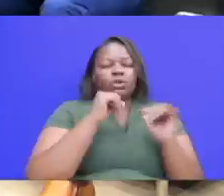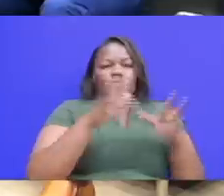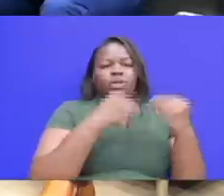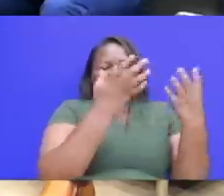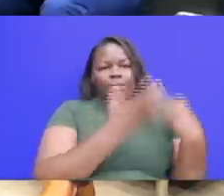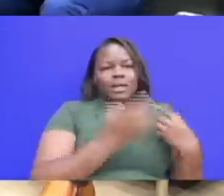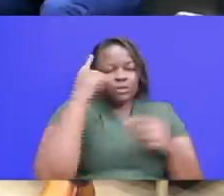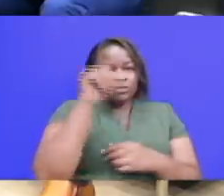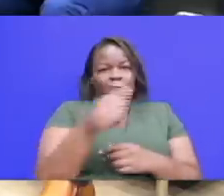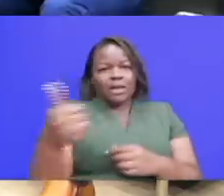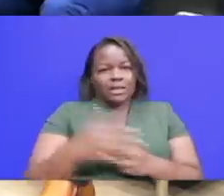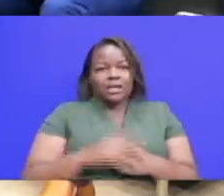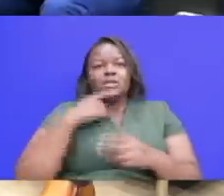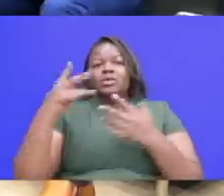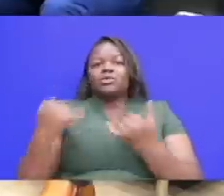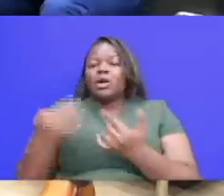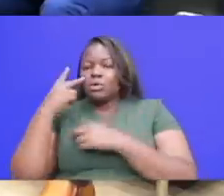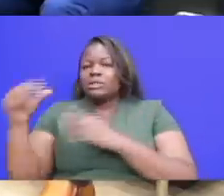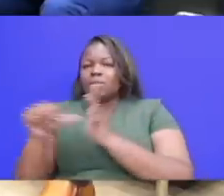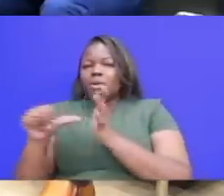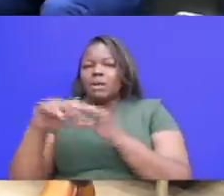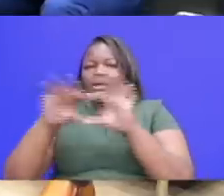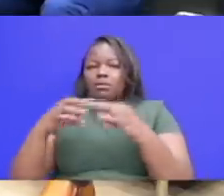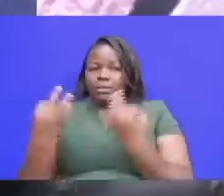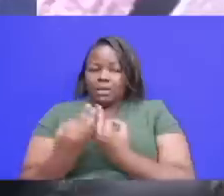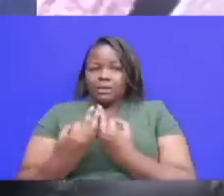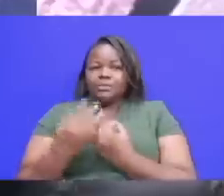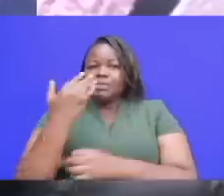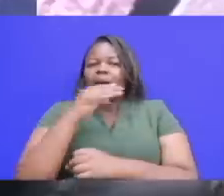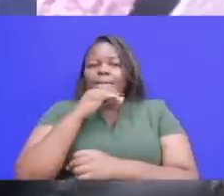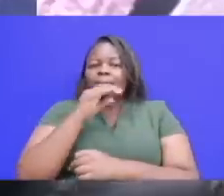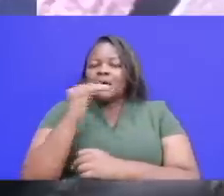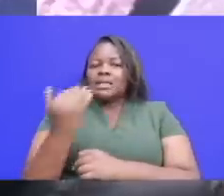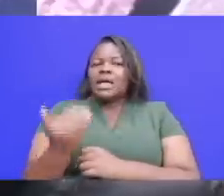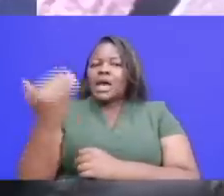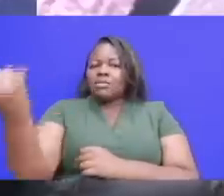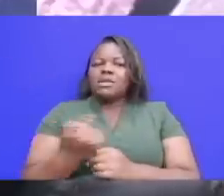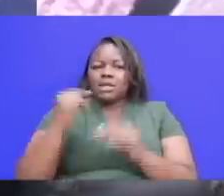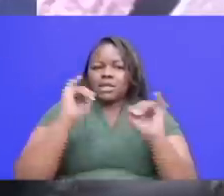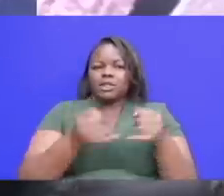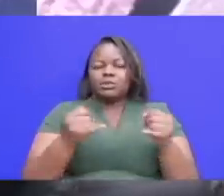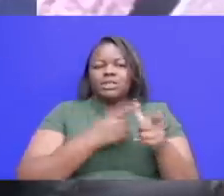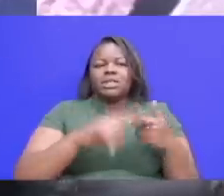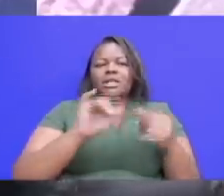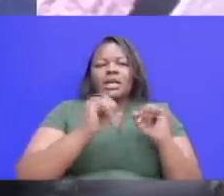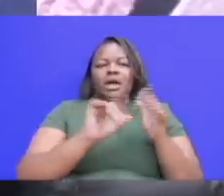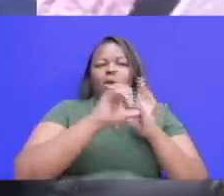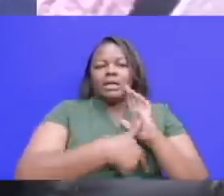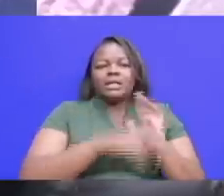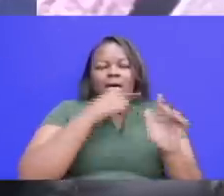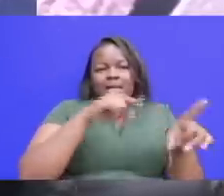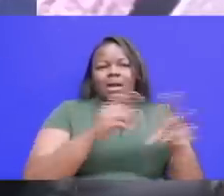Migok, we see trouble in the family, the young man bringing news to the father, and later on the brother selling him because of